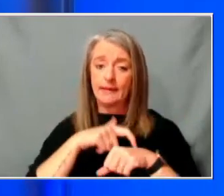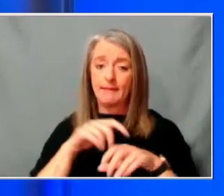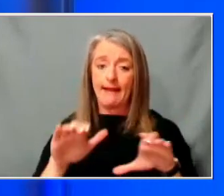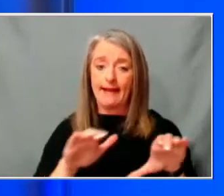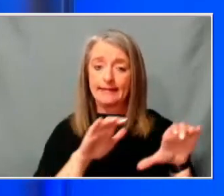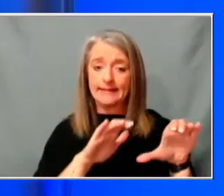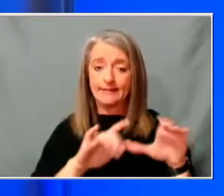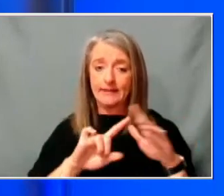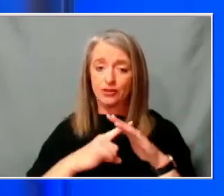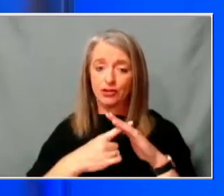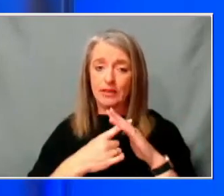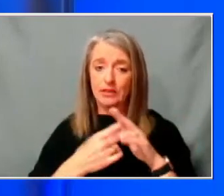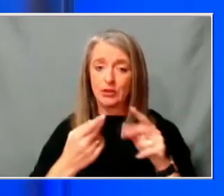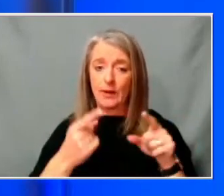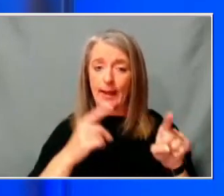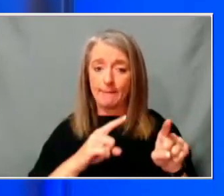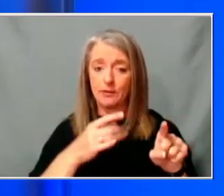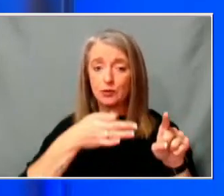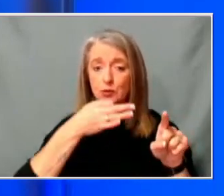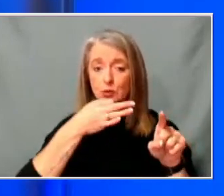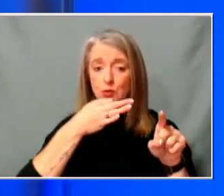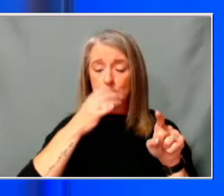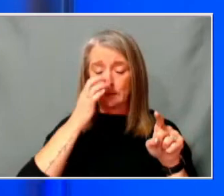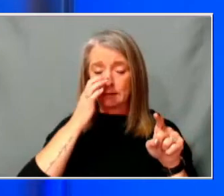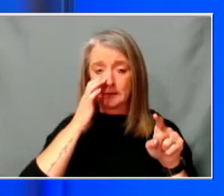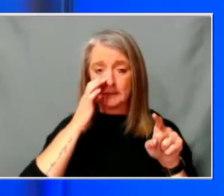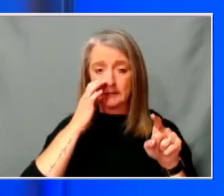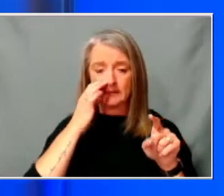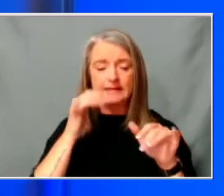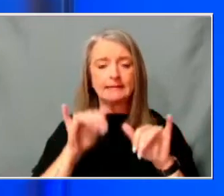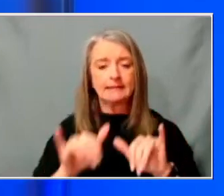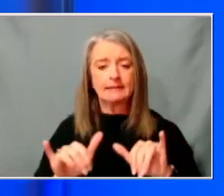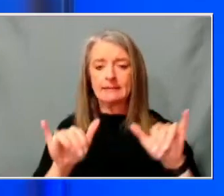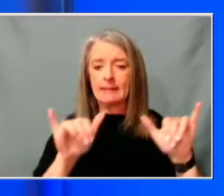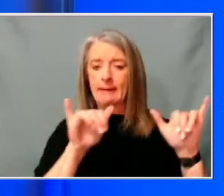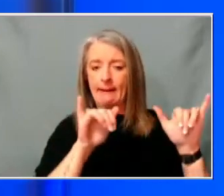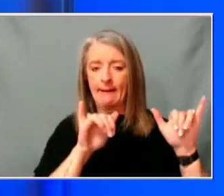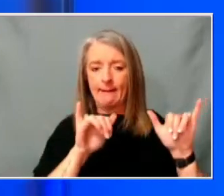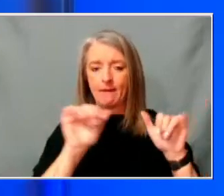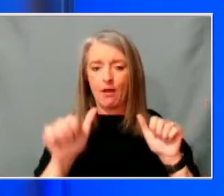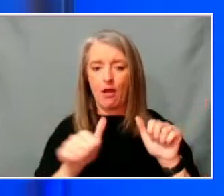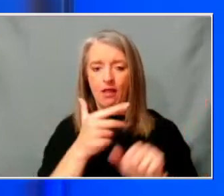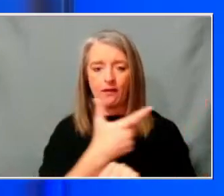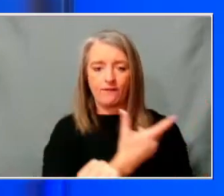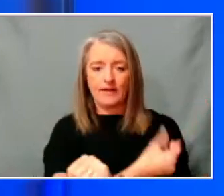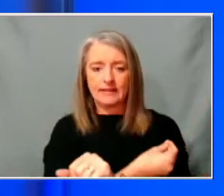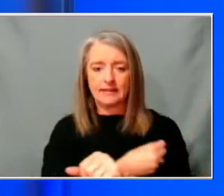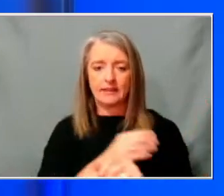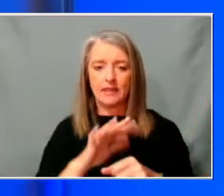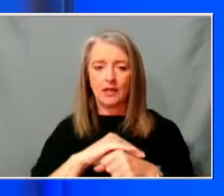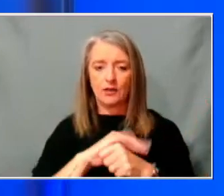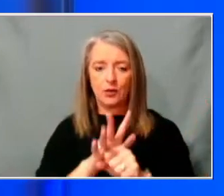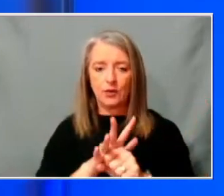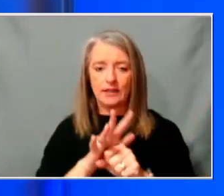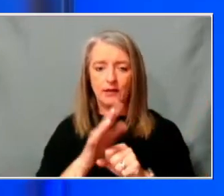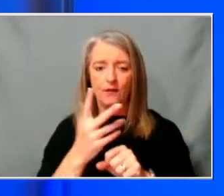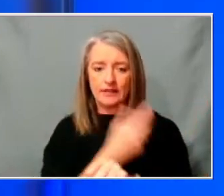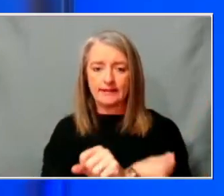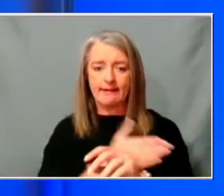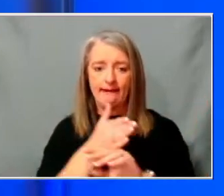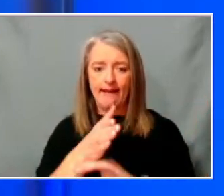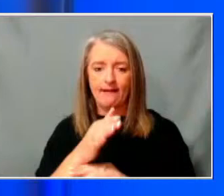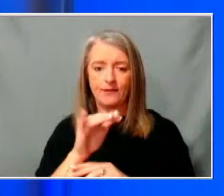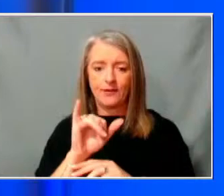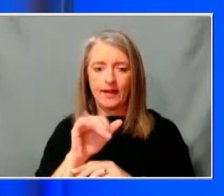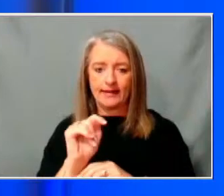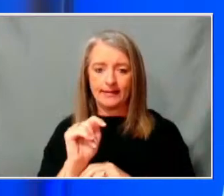is increasing. How soon can you get it? Certainly it's the same as other vaccines, including the COVID-19 vaccine after you've had